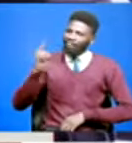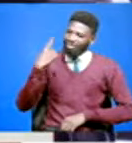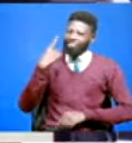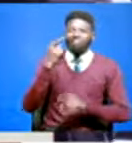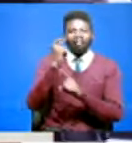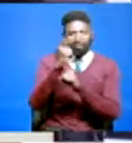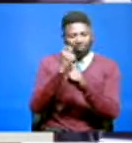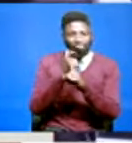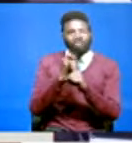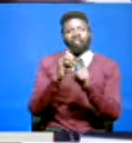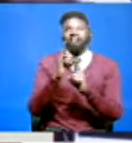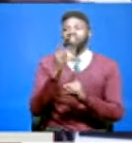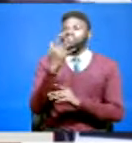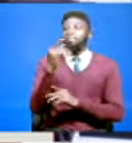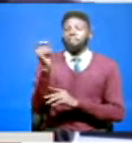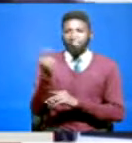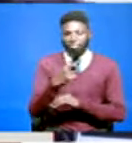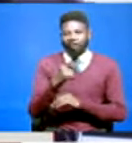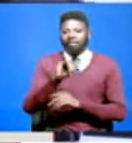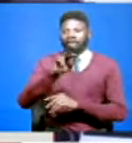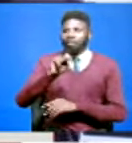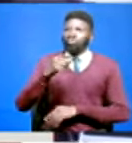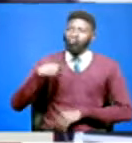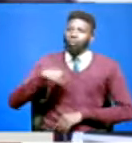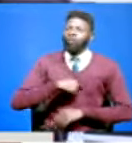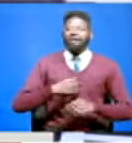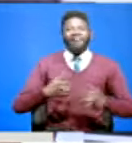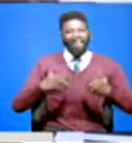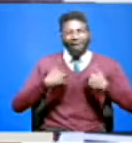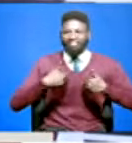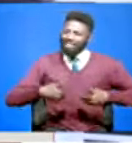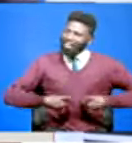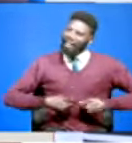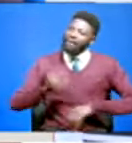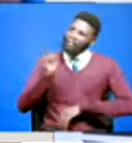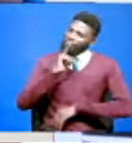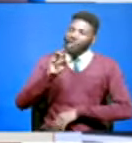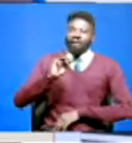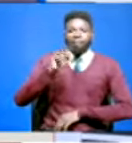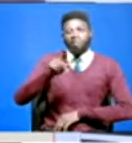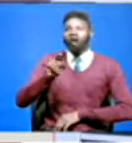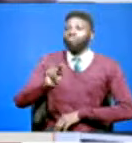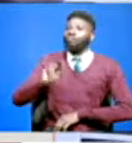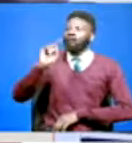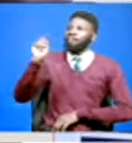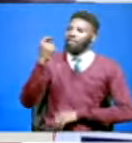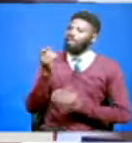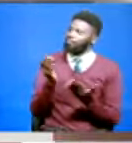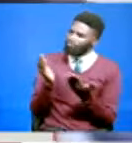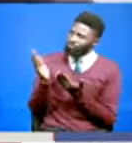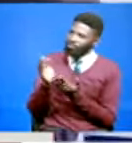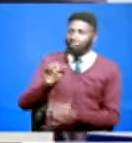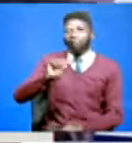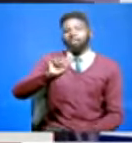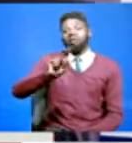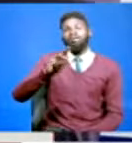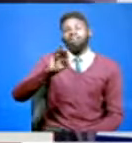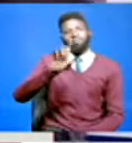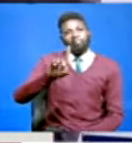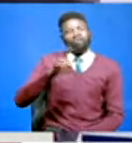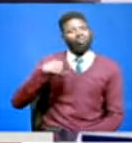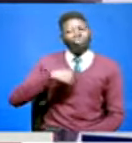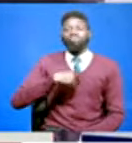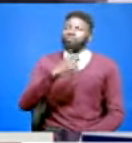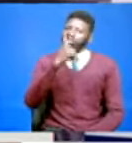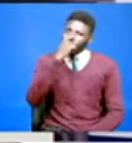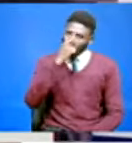January is to produce the youngest MP from Northern Kenya, ndugu yetu Ahmed. Tunakutakia kila la